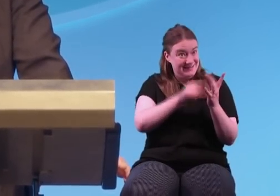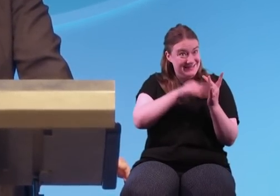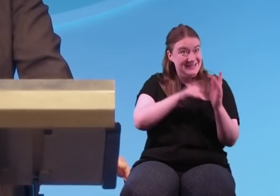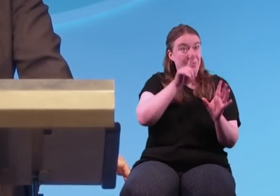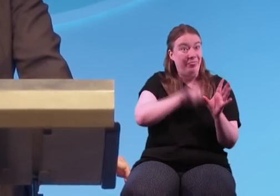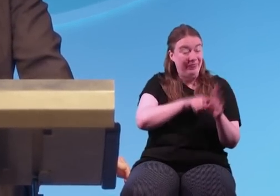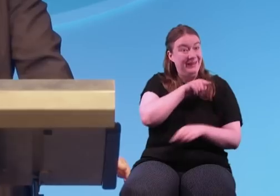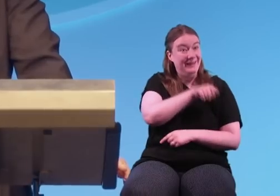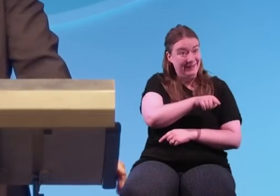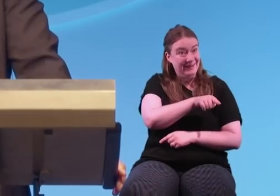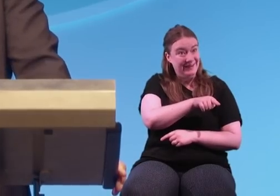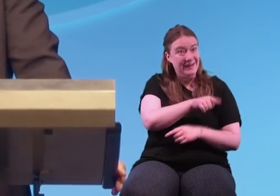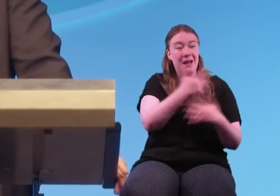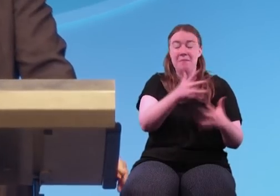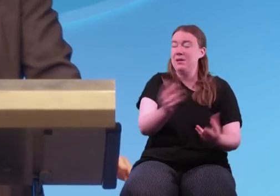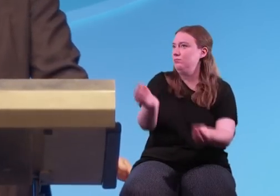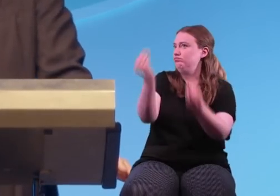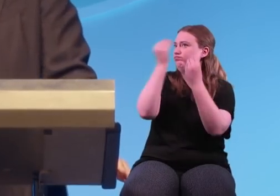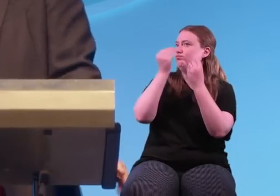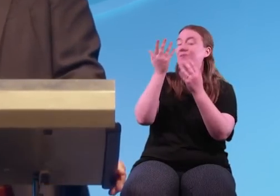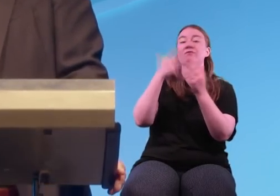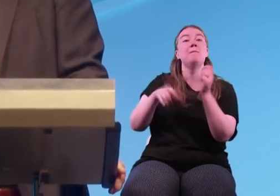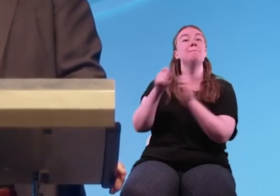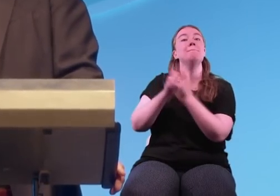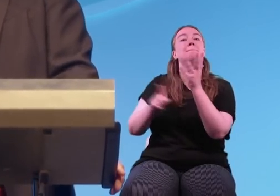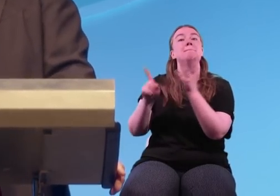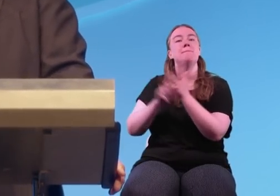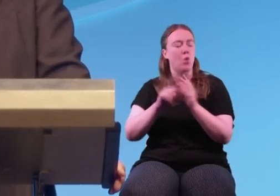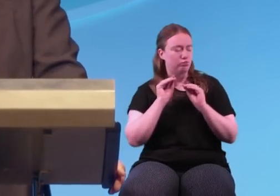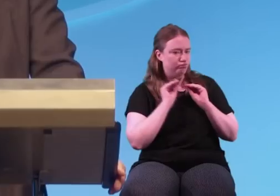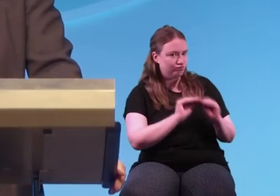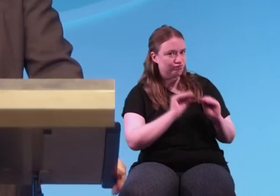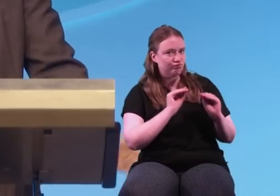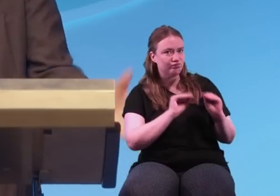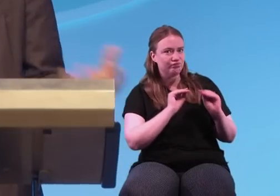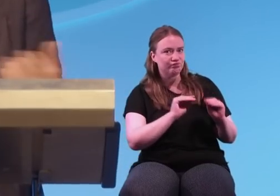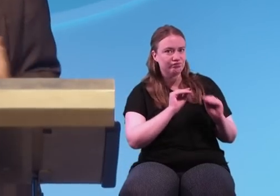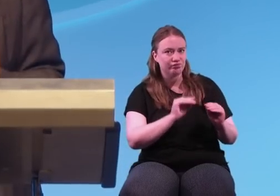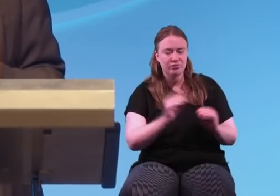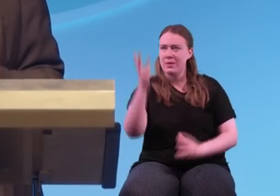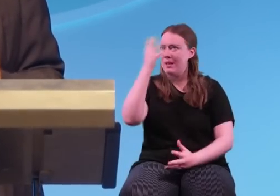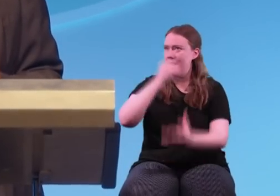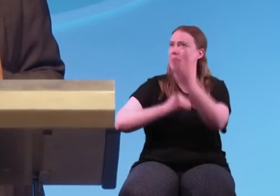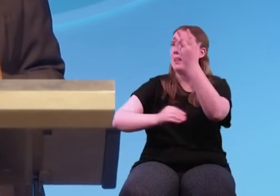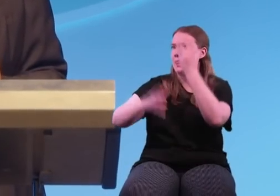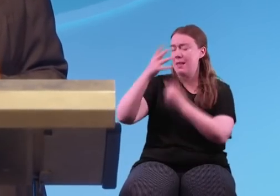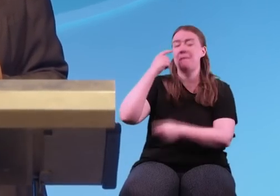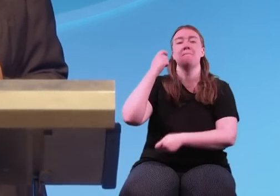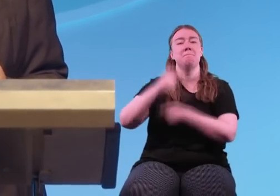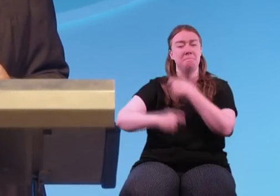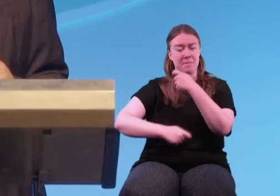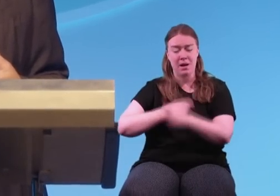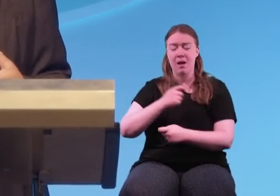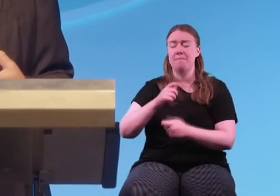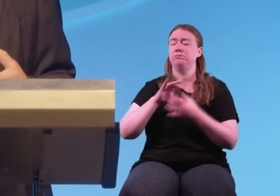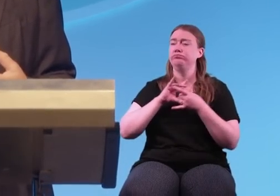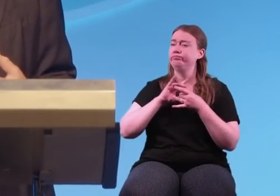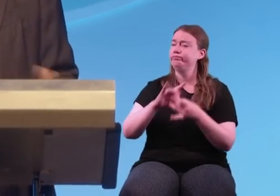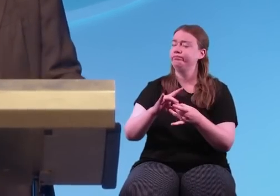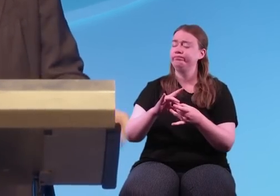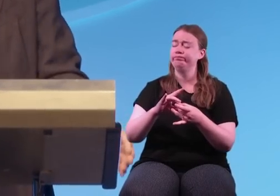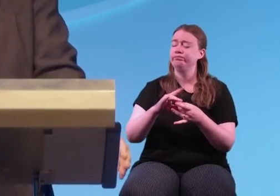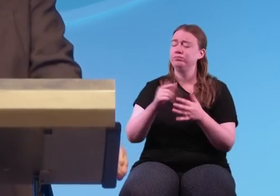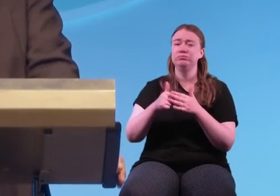the tutelage of Paul, under the preaching of Paul, had made personal, had made his own, the kind